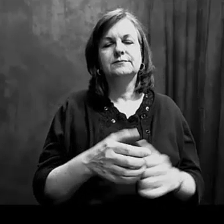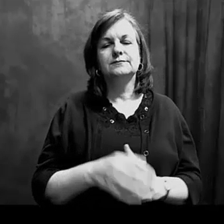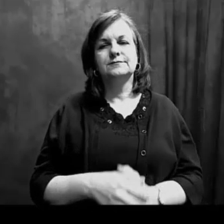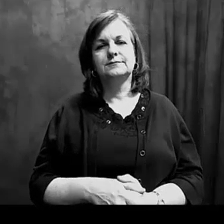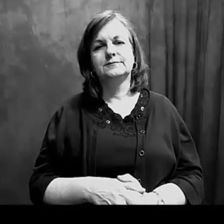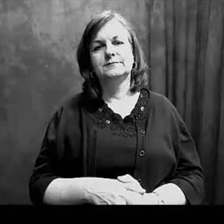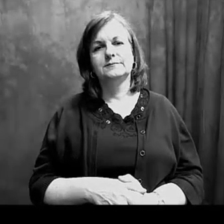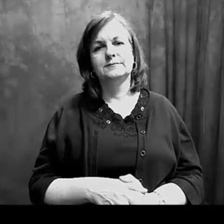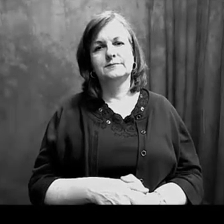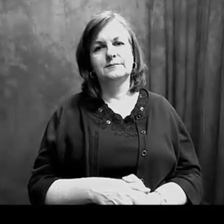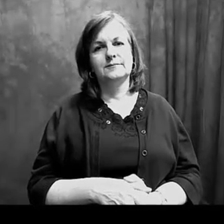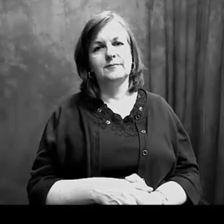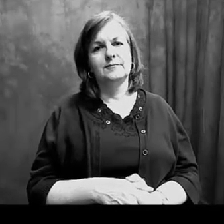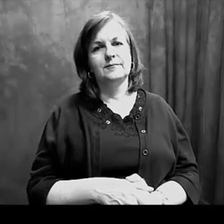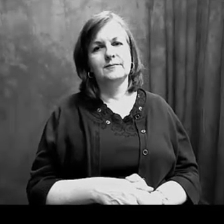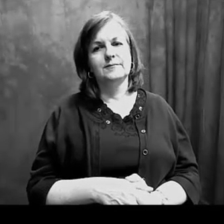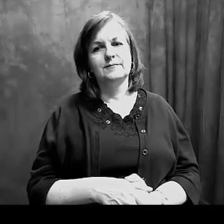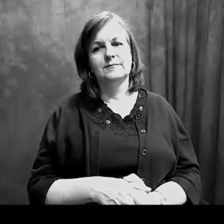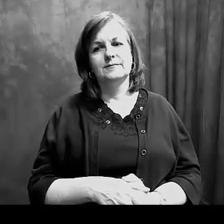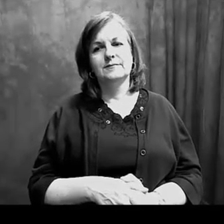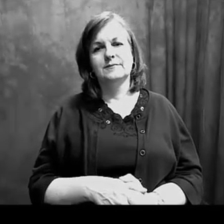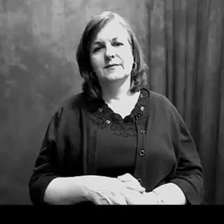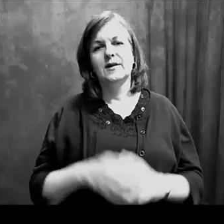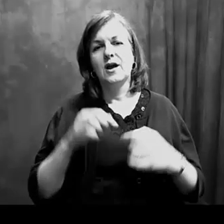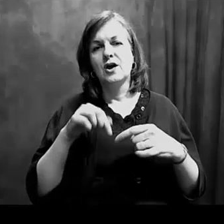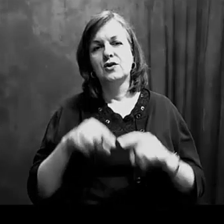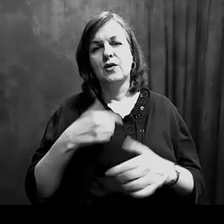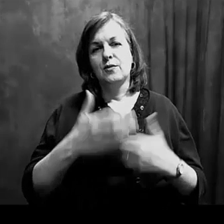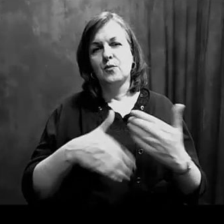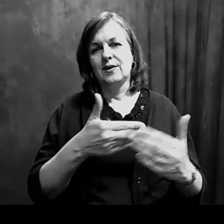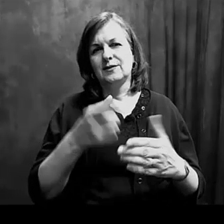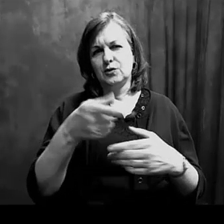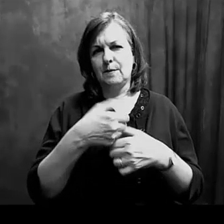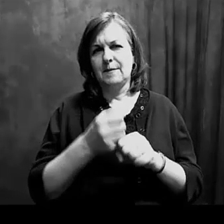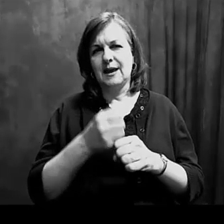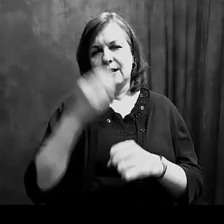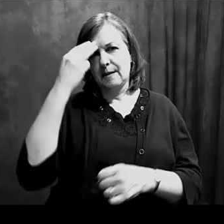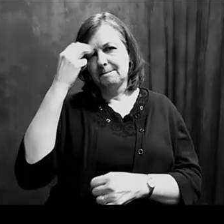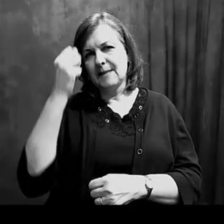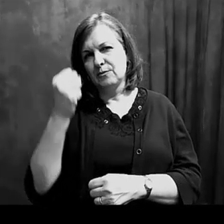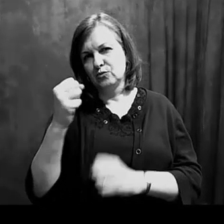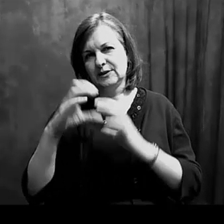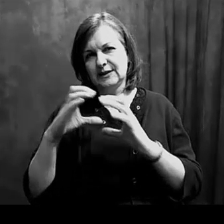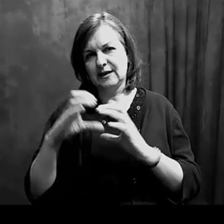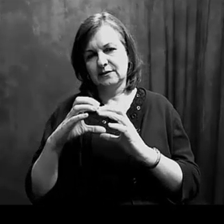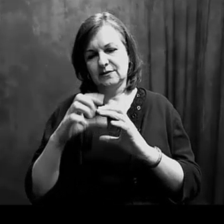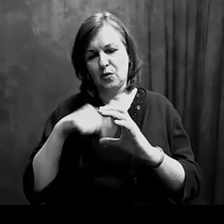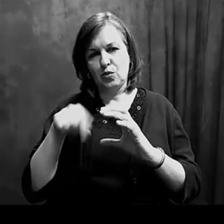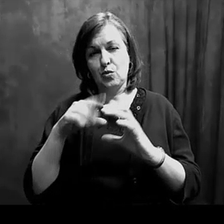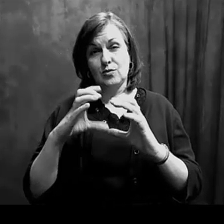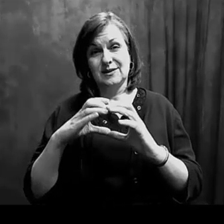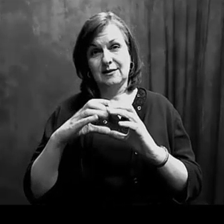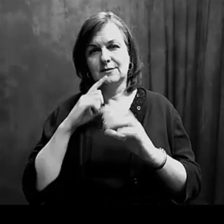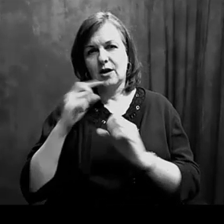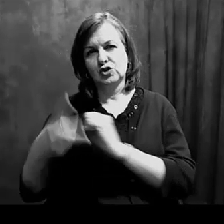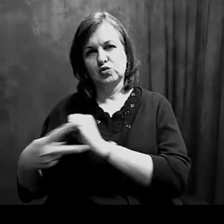antibodies. Now, in this process, I said you make memory cells. These are going to go get